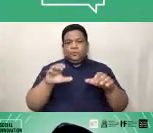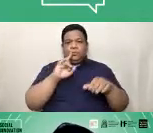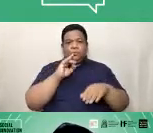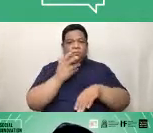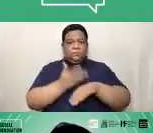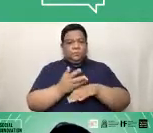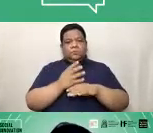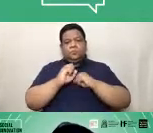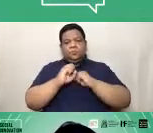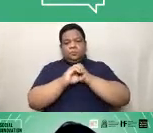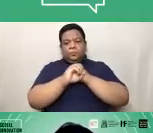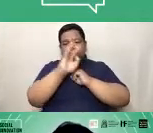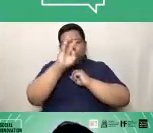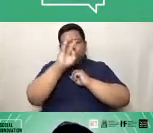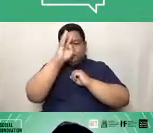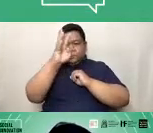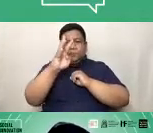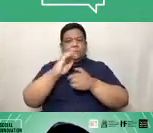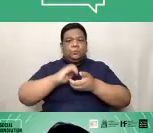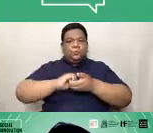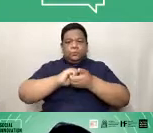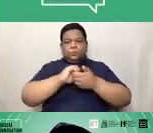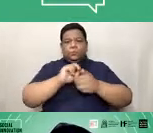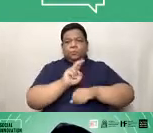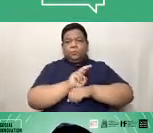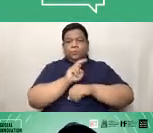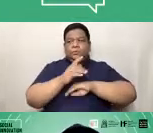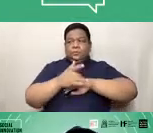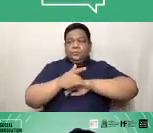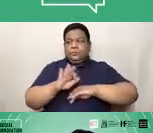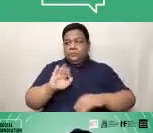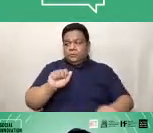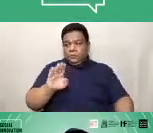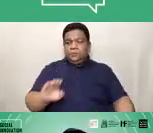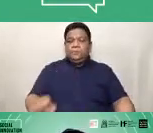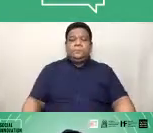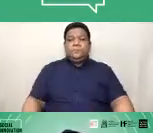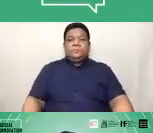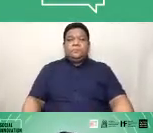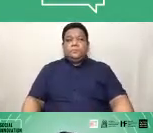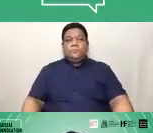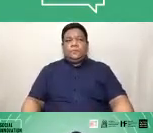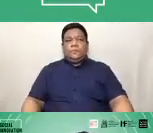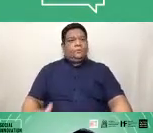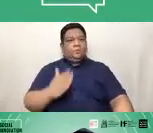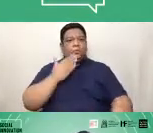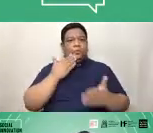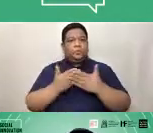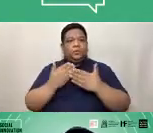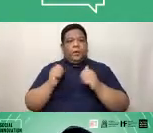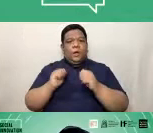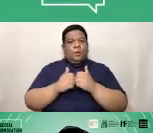as well as collaboration using digital fabrication. So it's a good way to set the mood and also, I guess, to